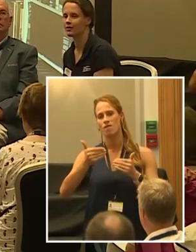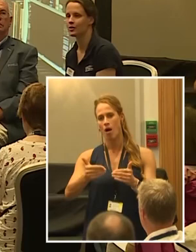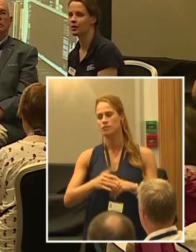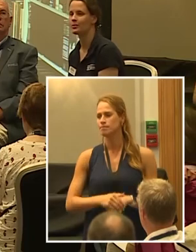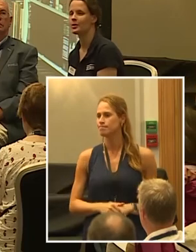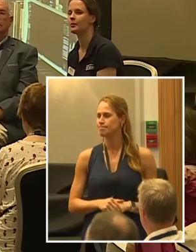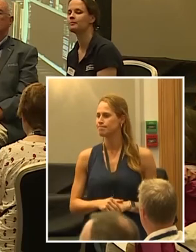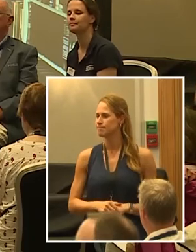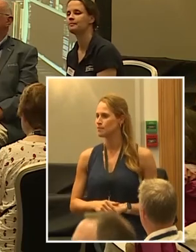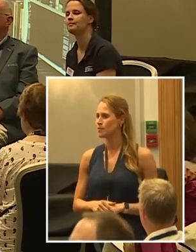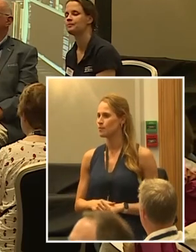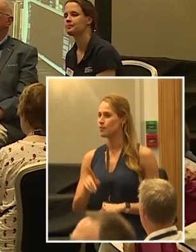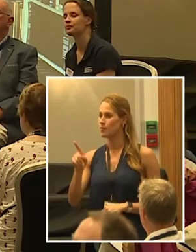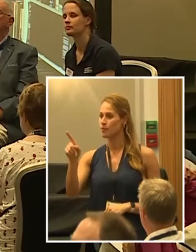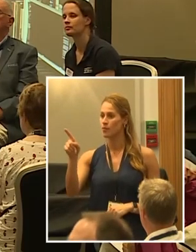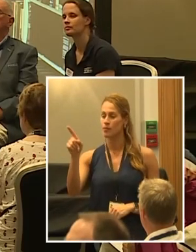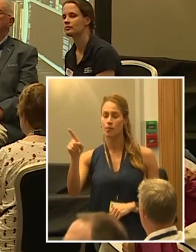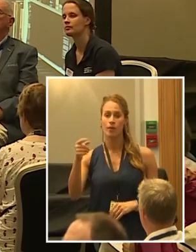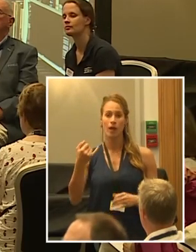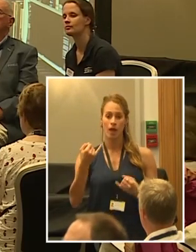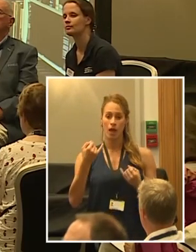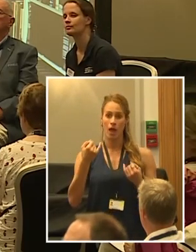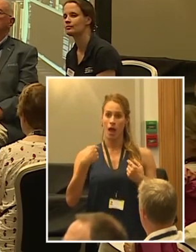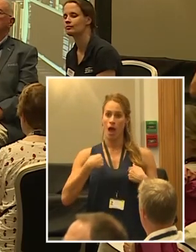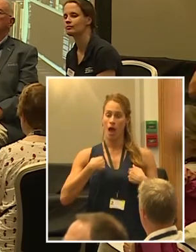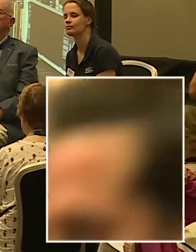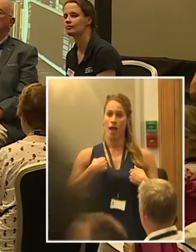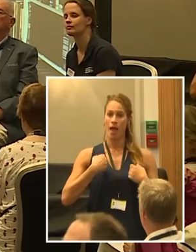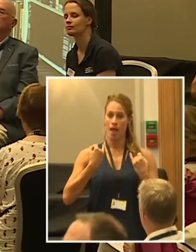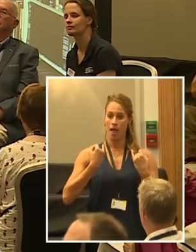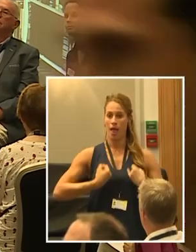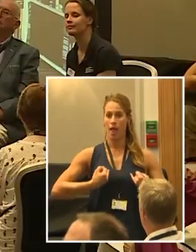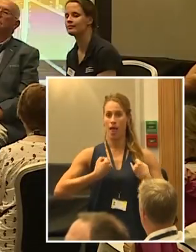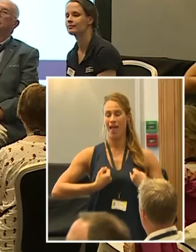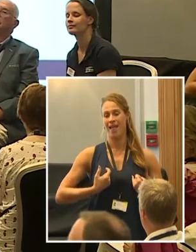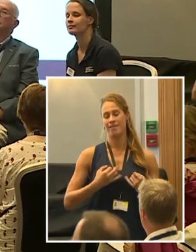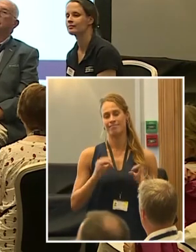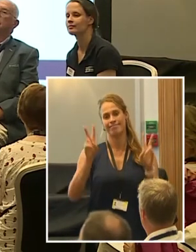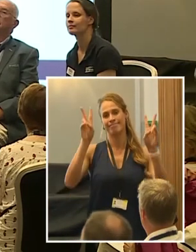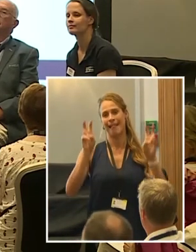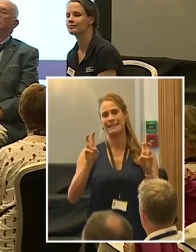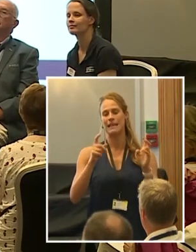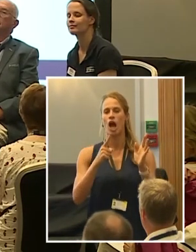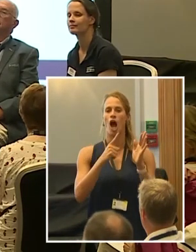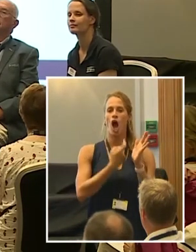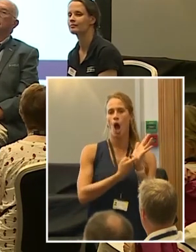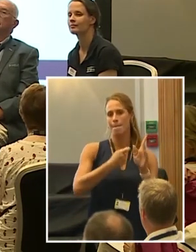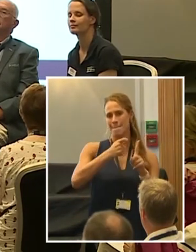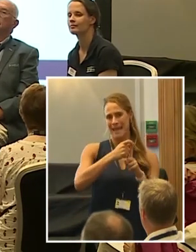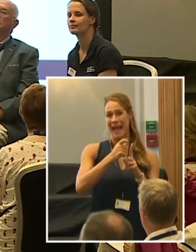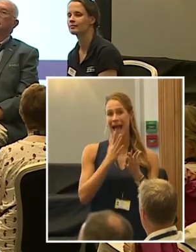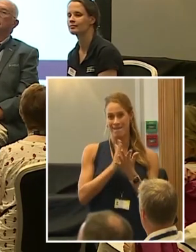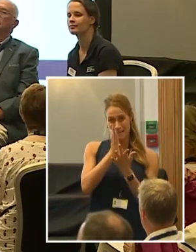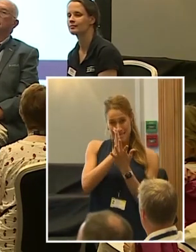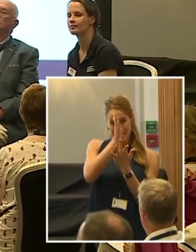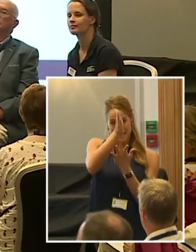running out of time. So. I'm Diane, I've got classic RP. I've still got my central vision. My peripheral